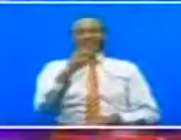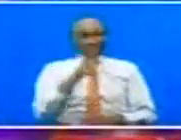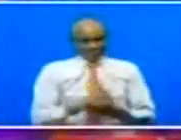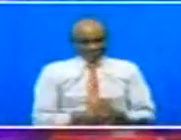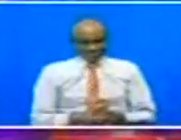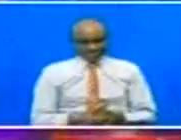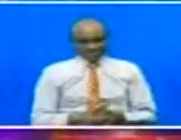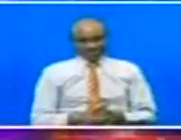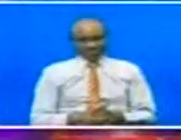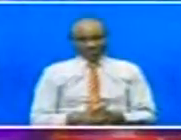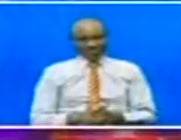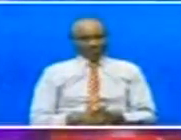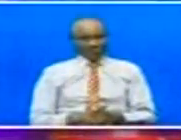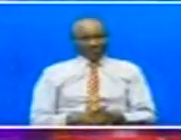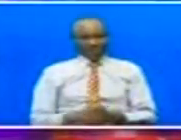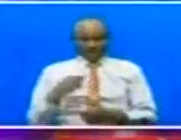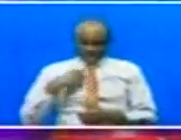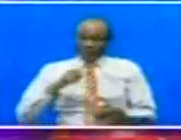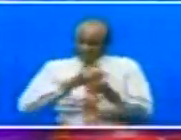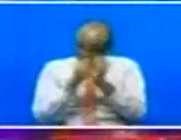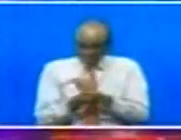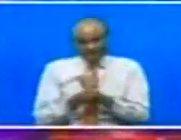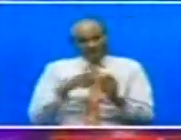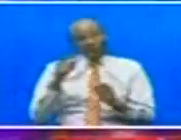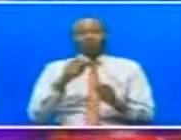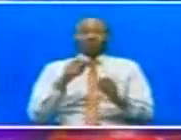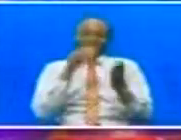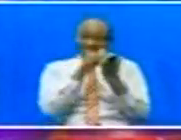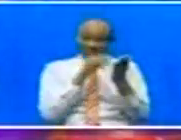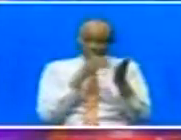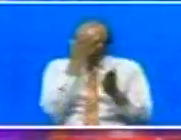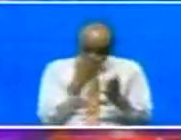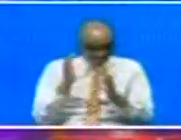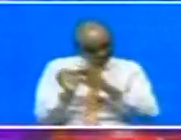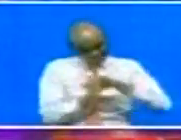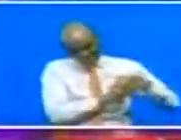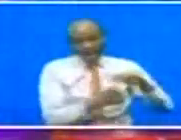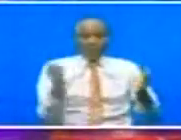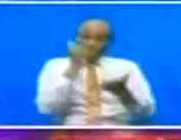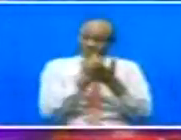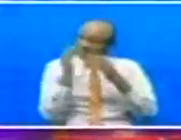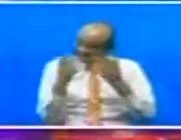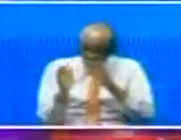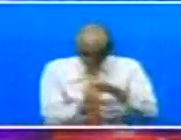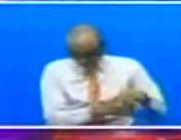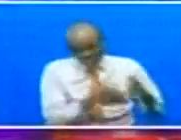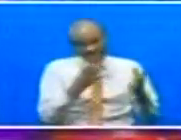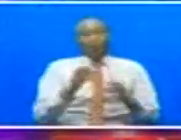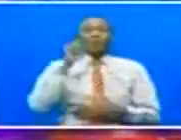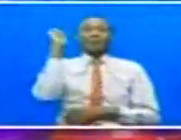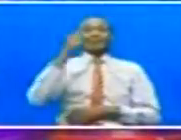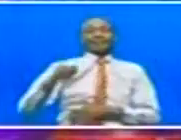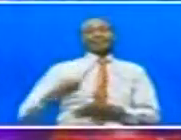Folks, switching gears once again. We've gone from the list of shame, we've gone from the appointments, and now the president's